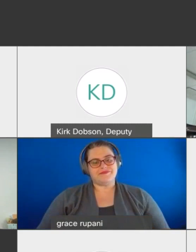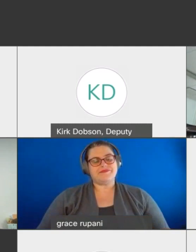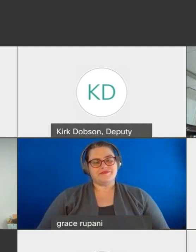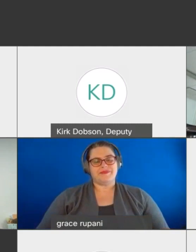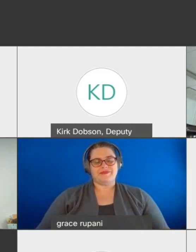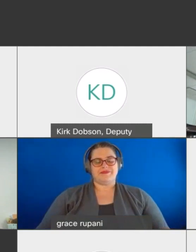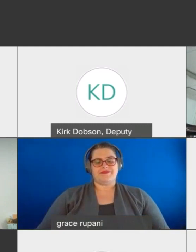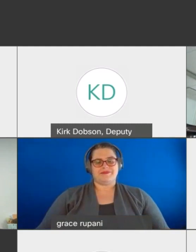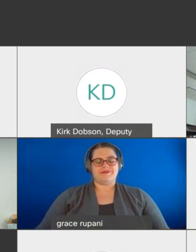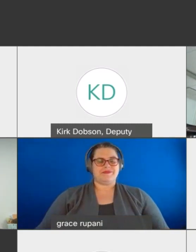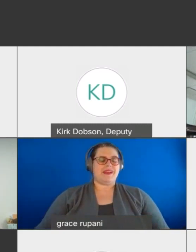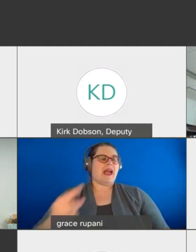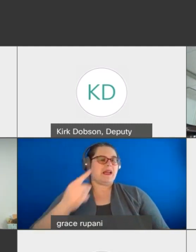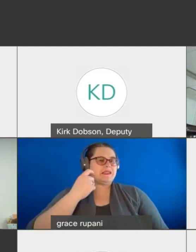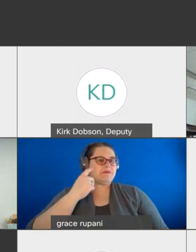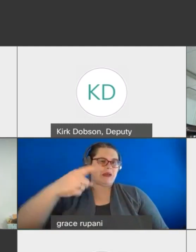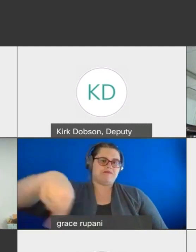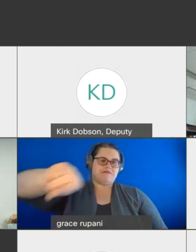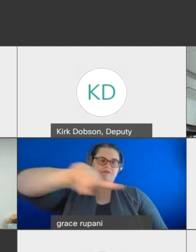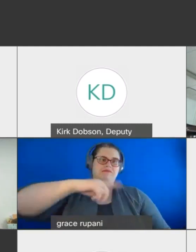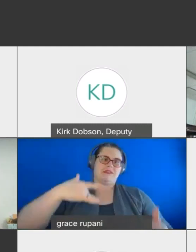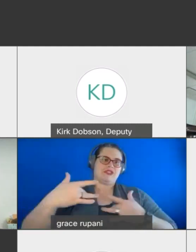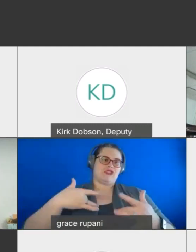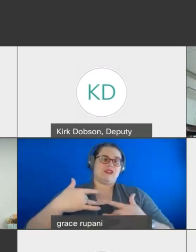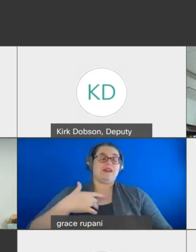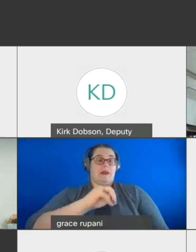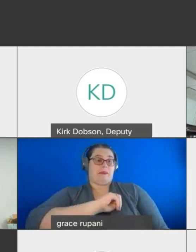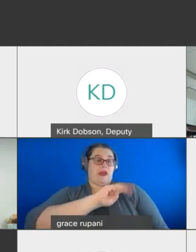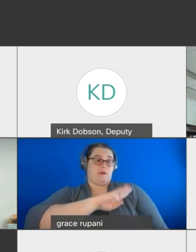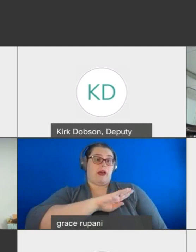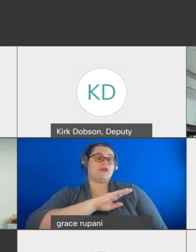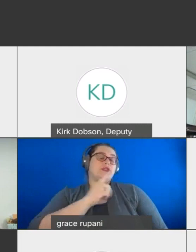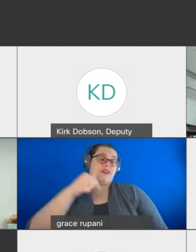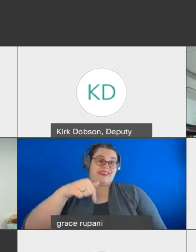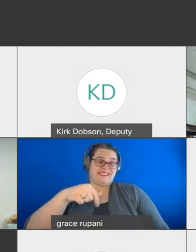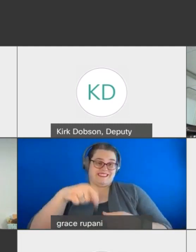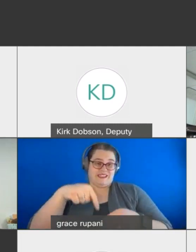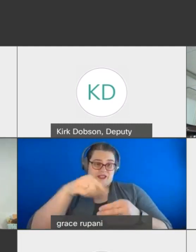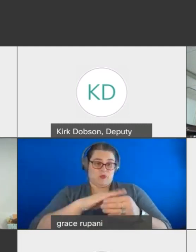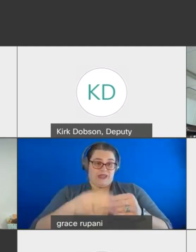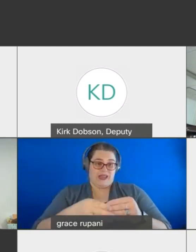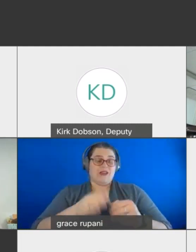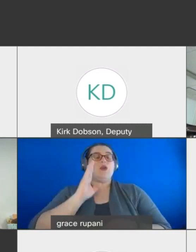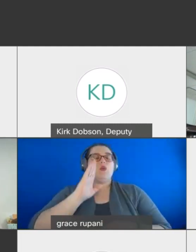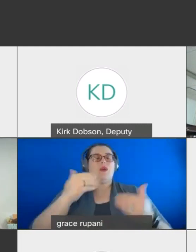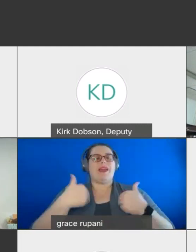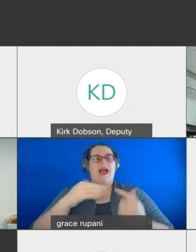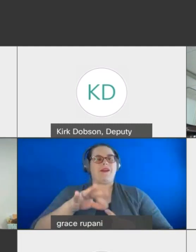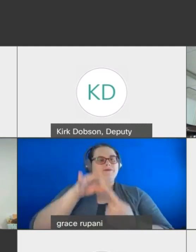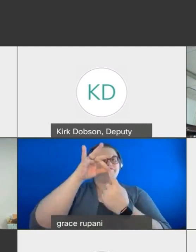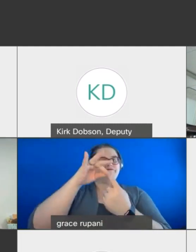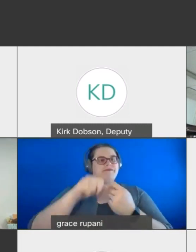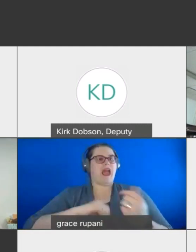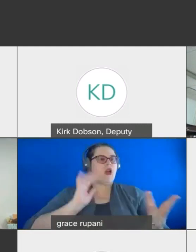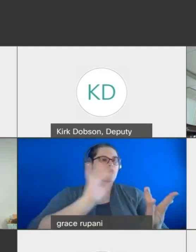concern. People may be aware that the mayor this weekend will be doing an outreach to get